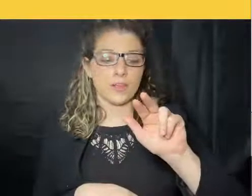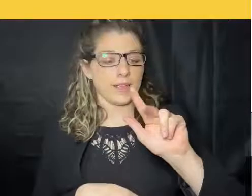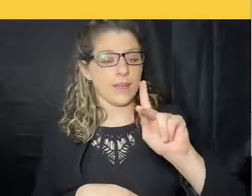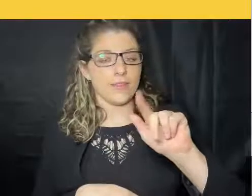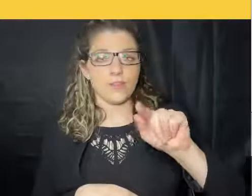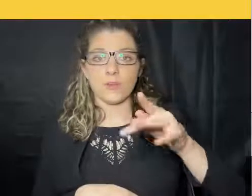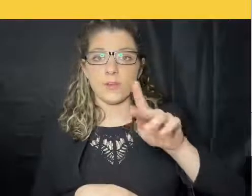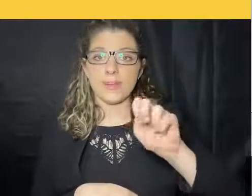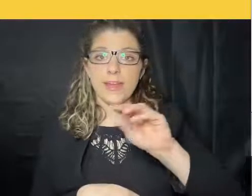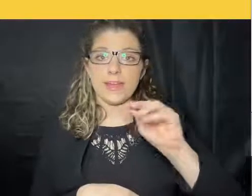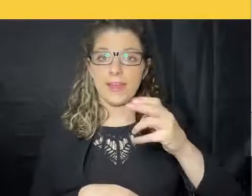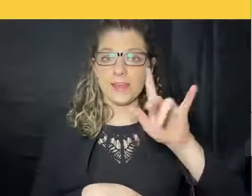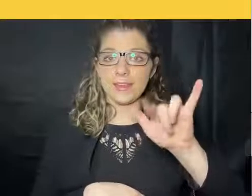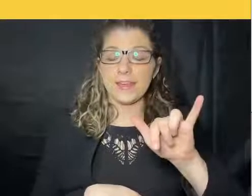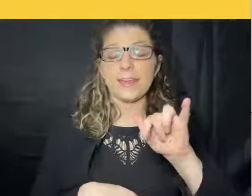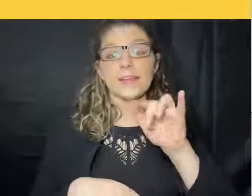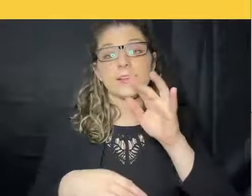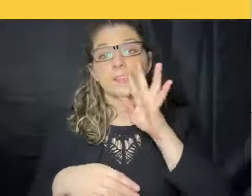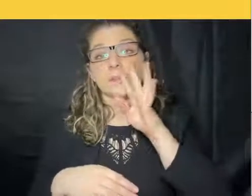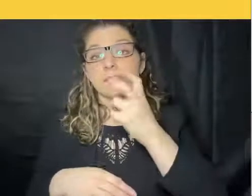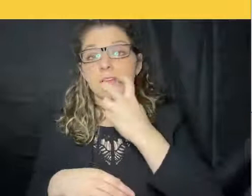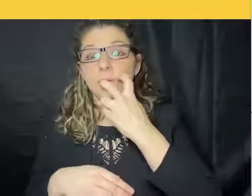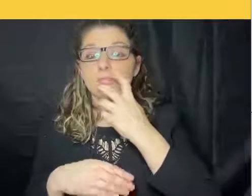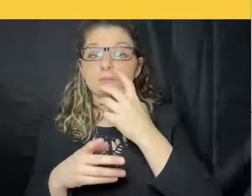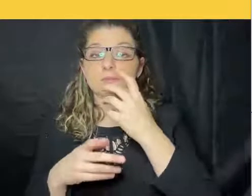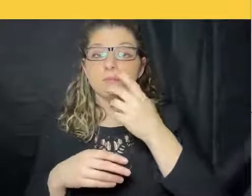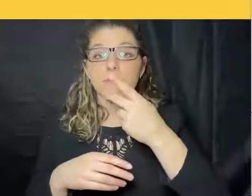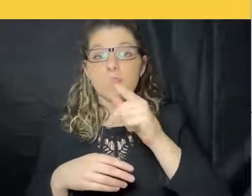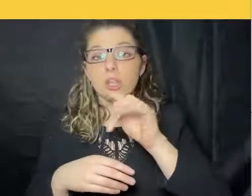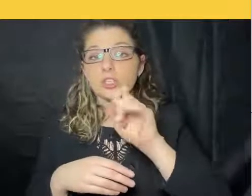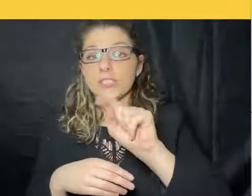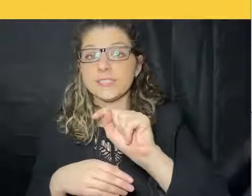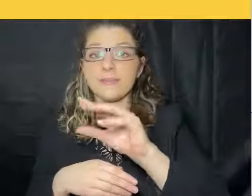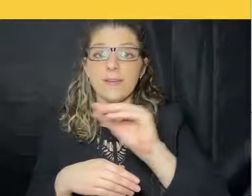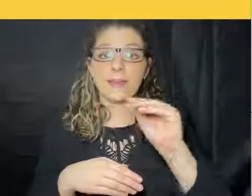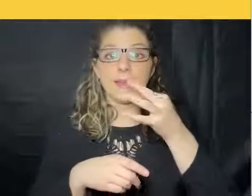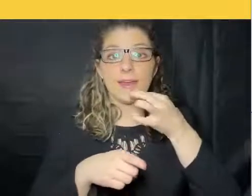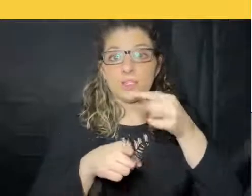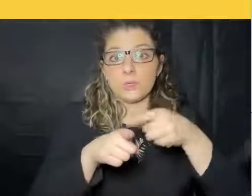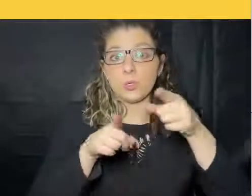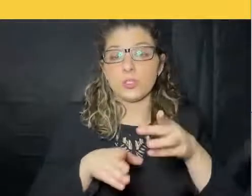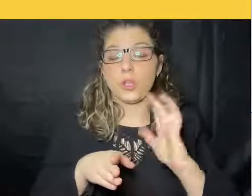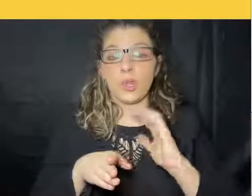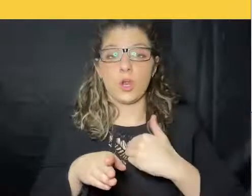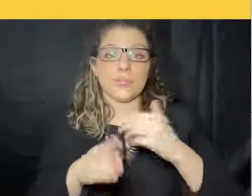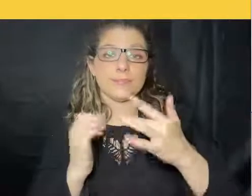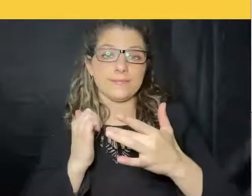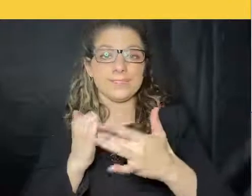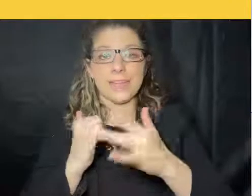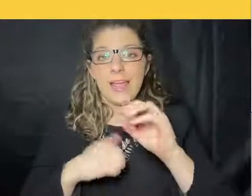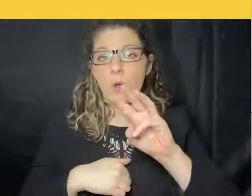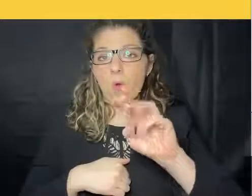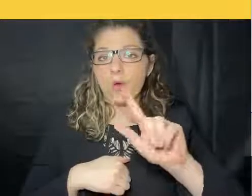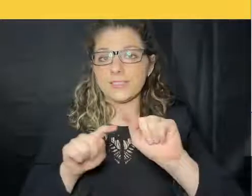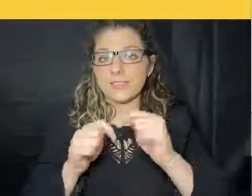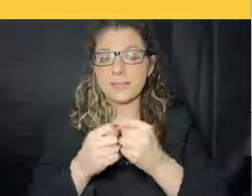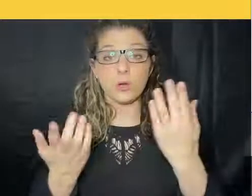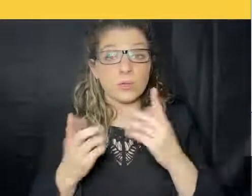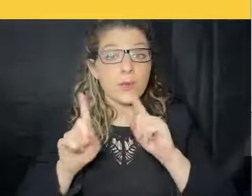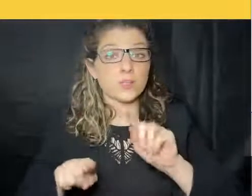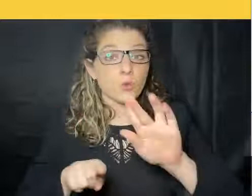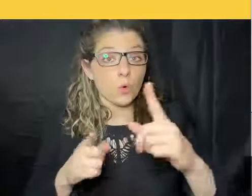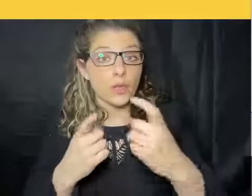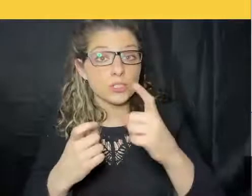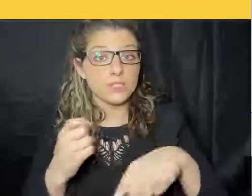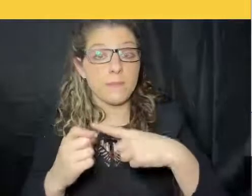Haley, speech-language pathologists and AAC experts at the Institute on Disabilities TechOWL team, are here to answer your questions